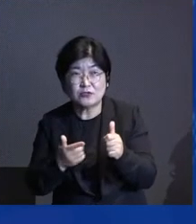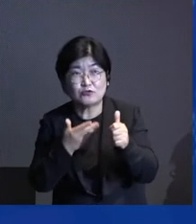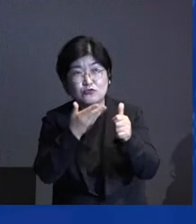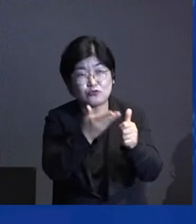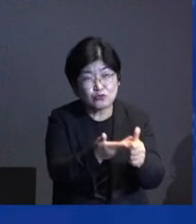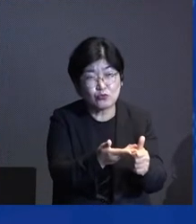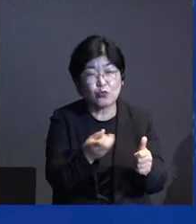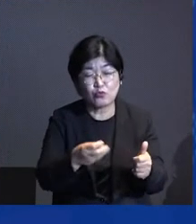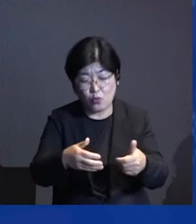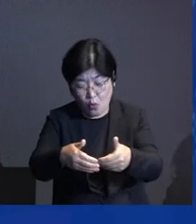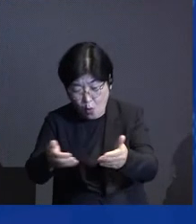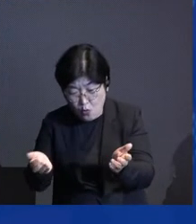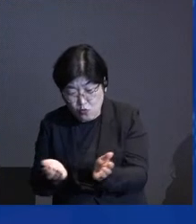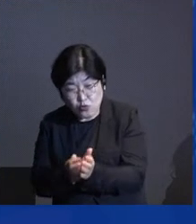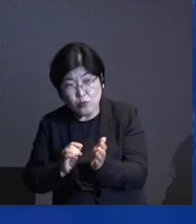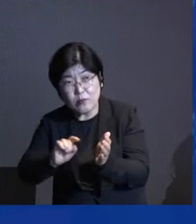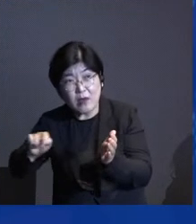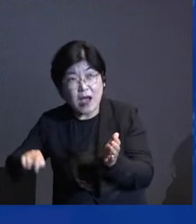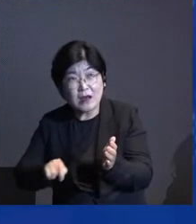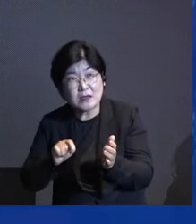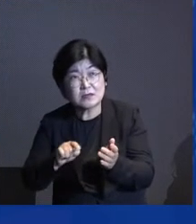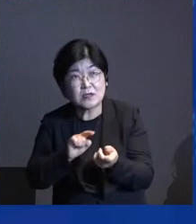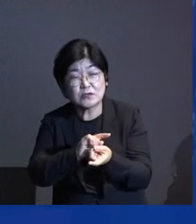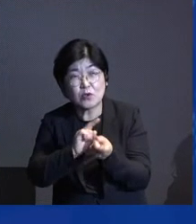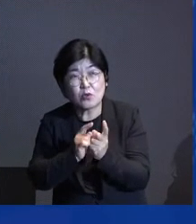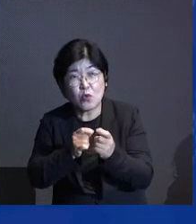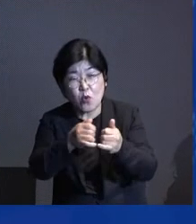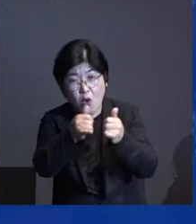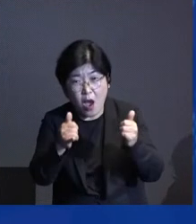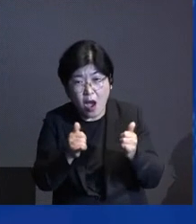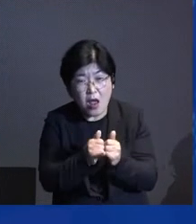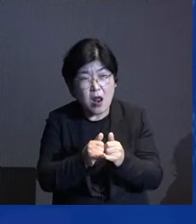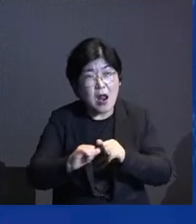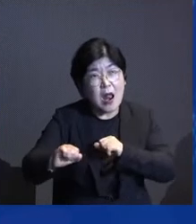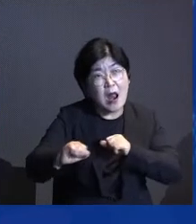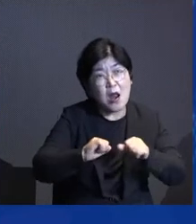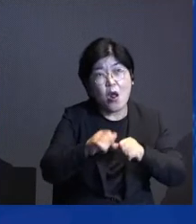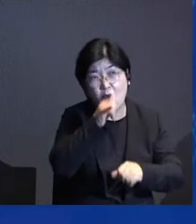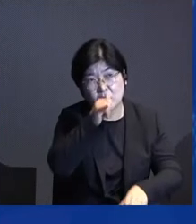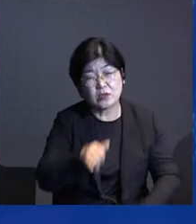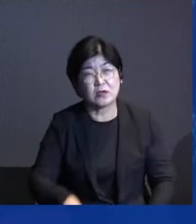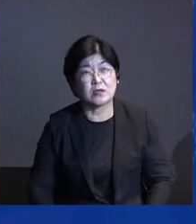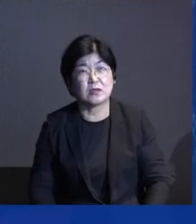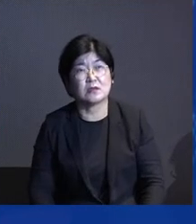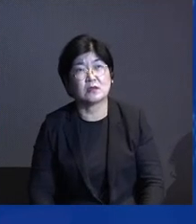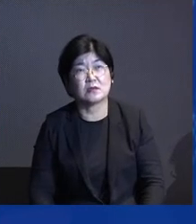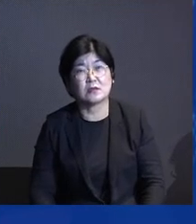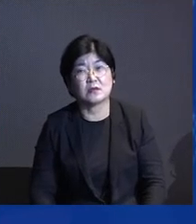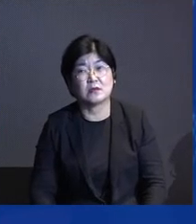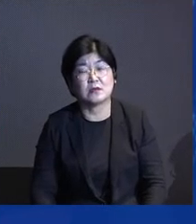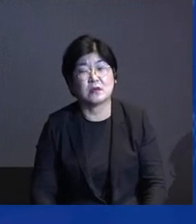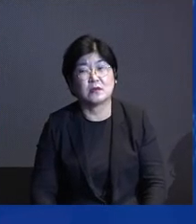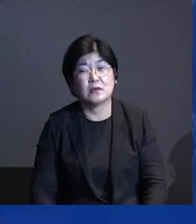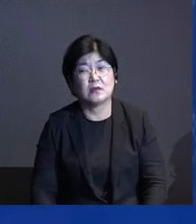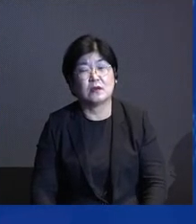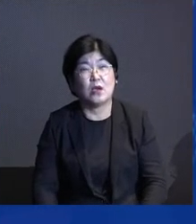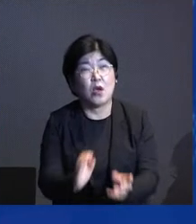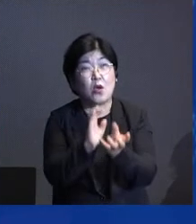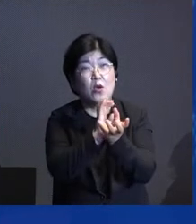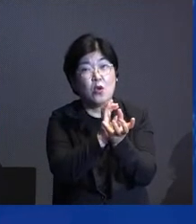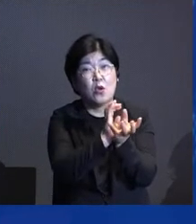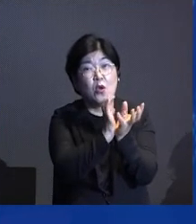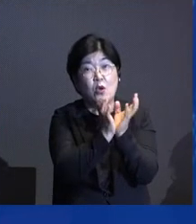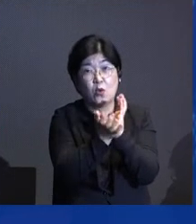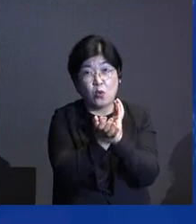support the community as a whole, such as cleaning the village roads, growing flowers, cutting